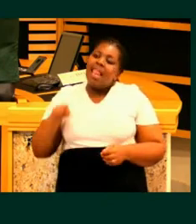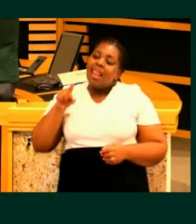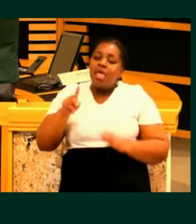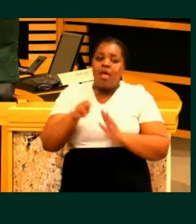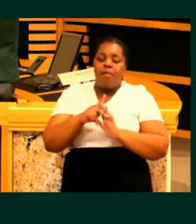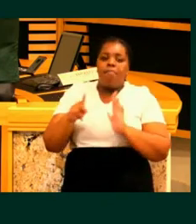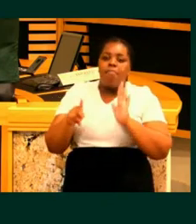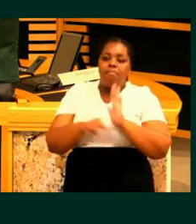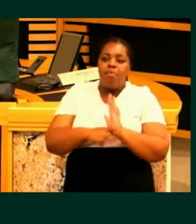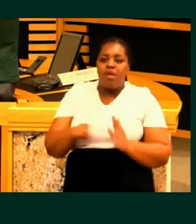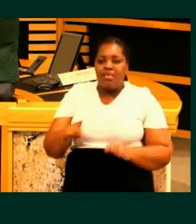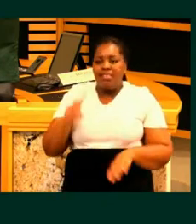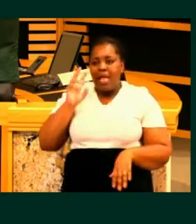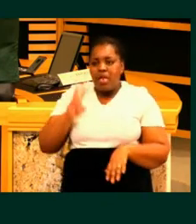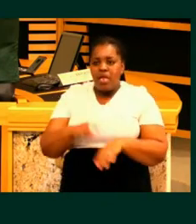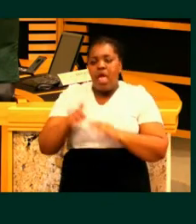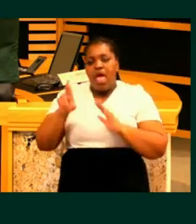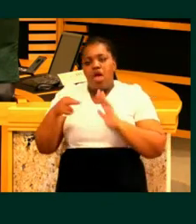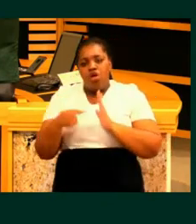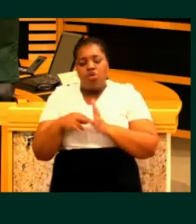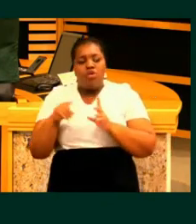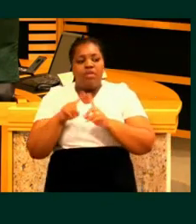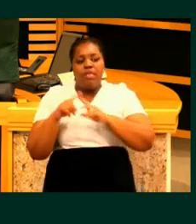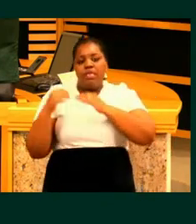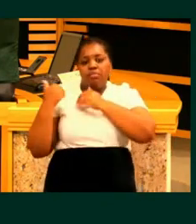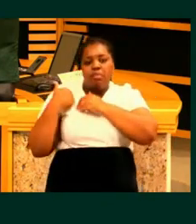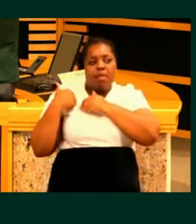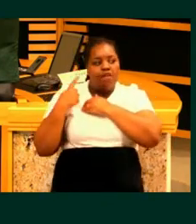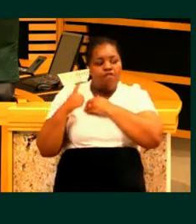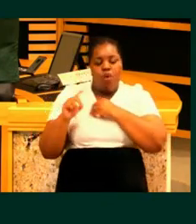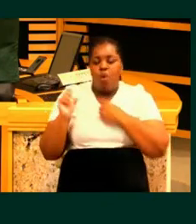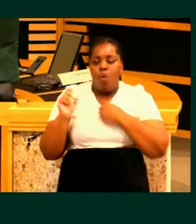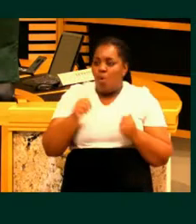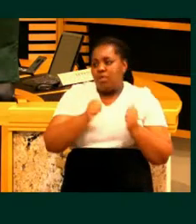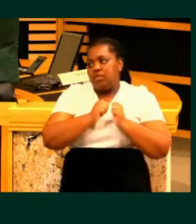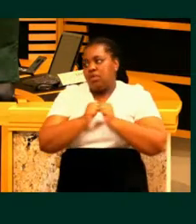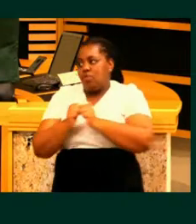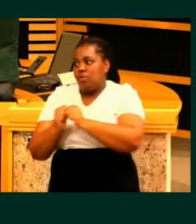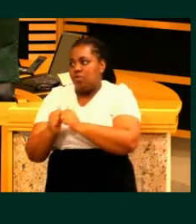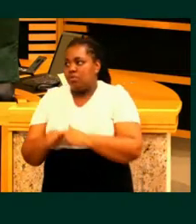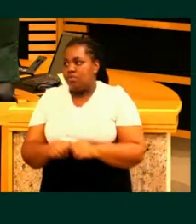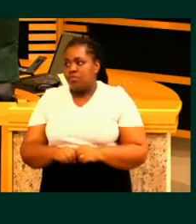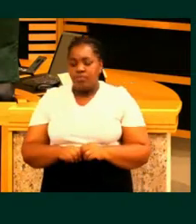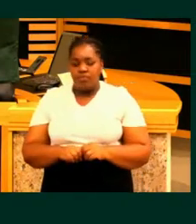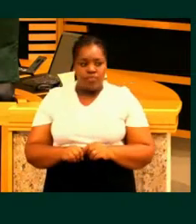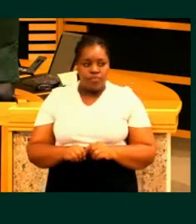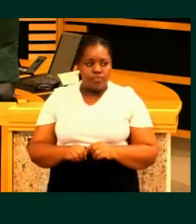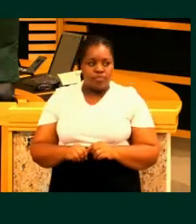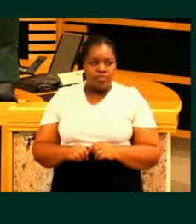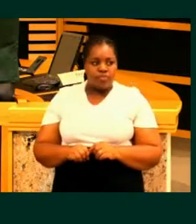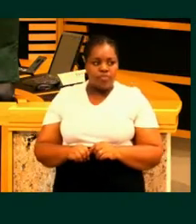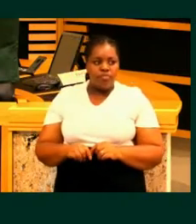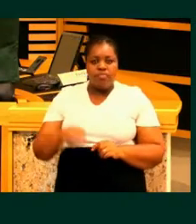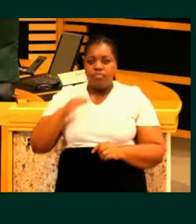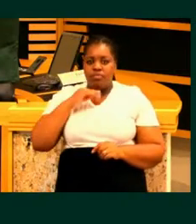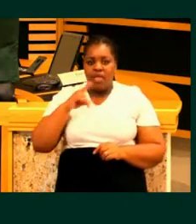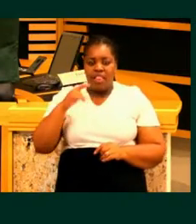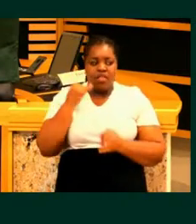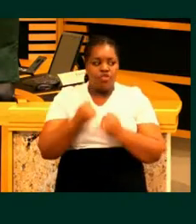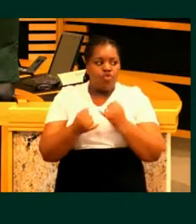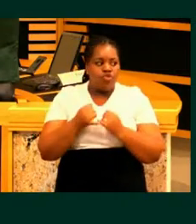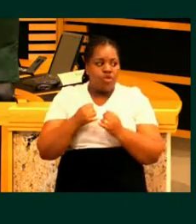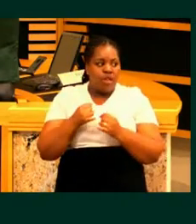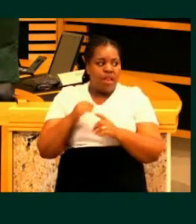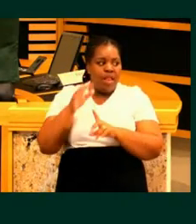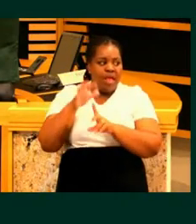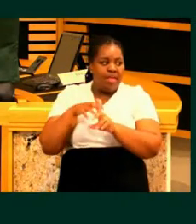delates the roles and responsibilities of all stakeholders involved it recognizes that sexual harassment and violence have a